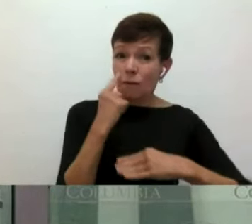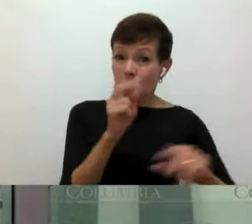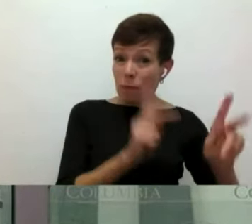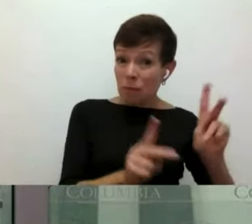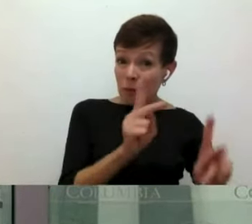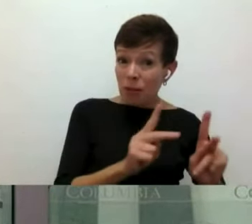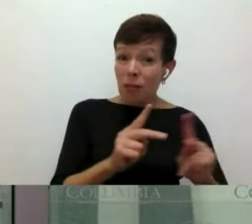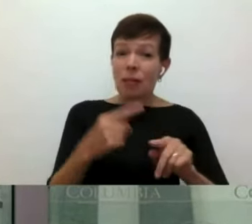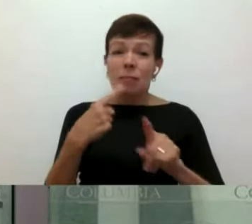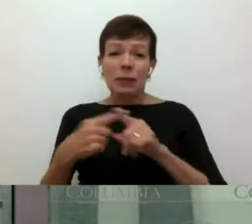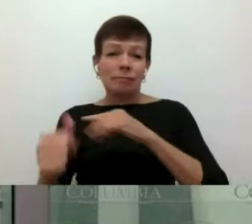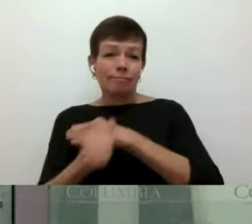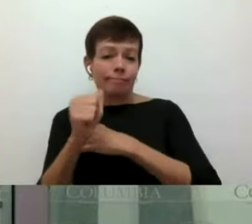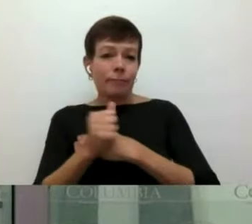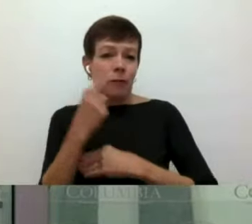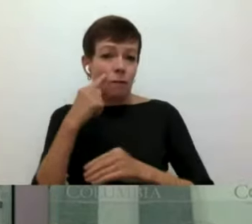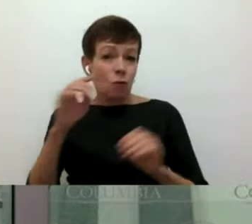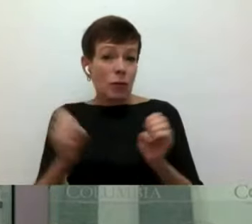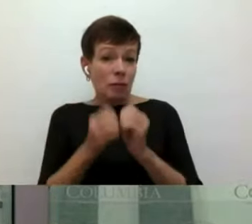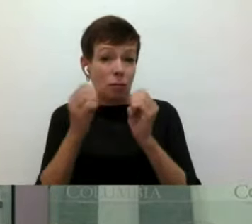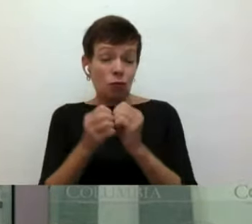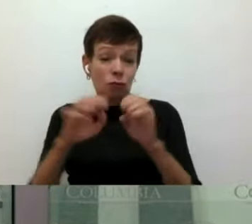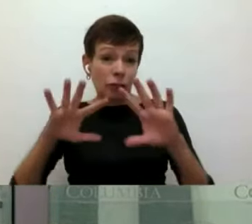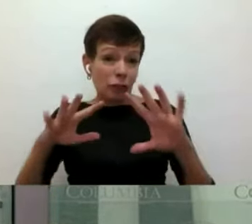risks to people and emergency crews.